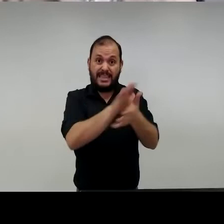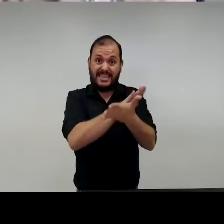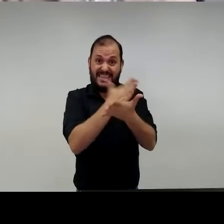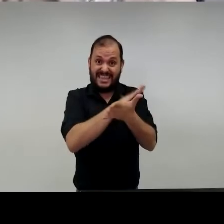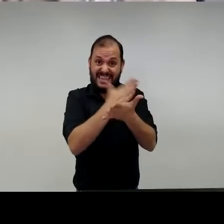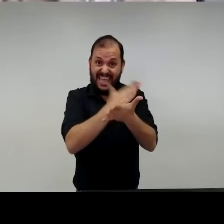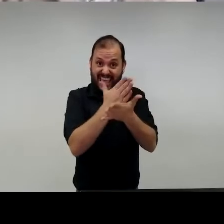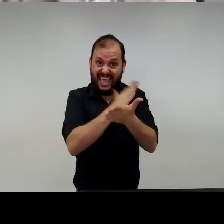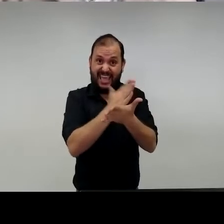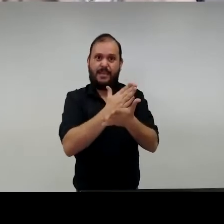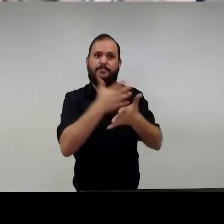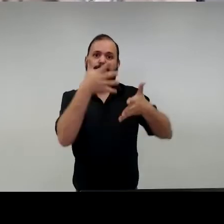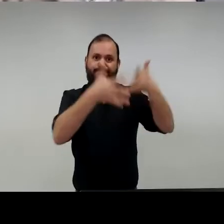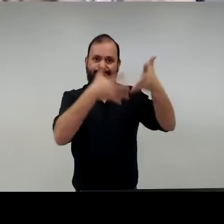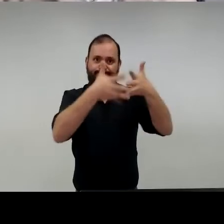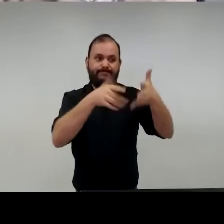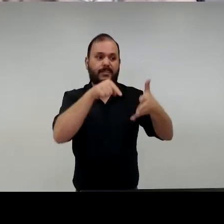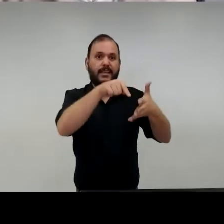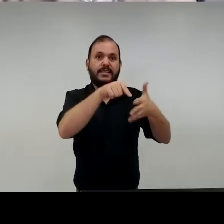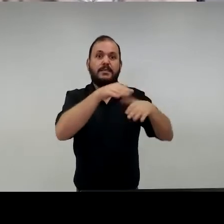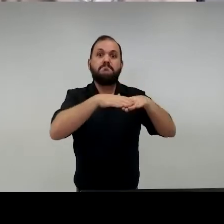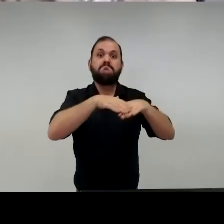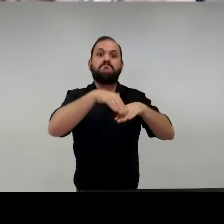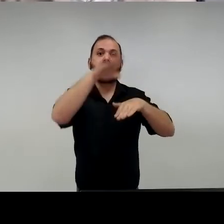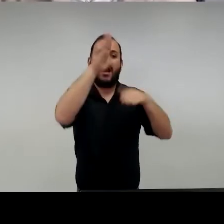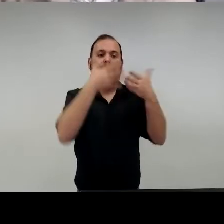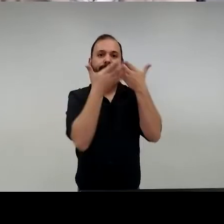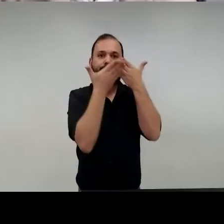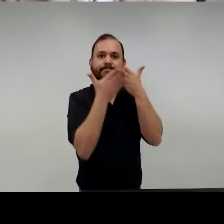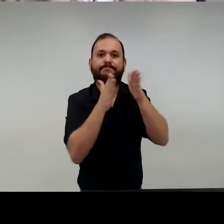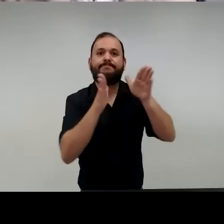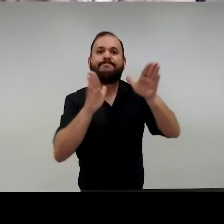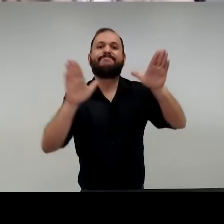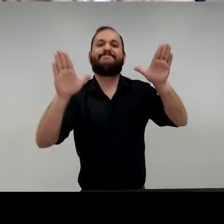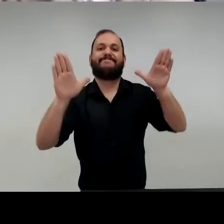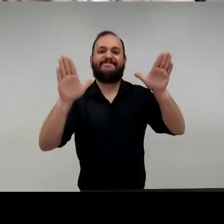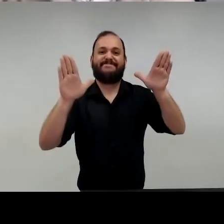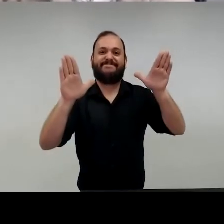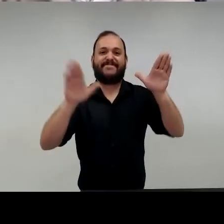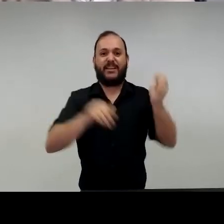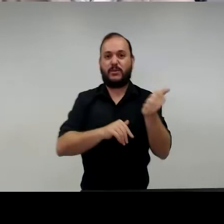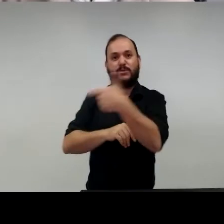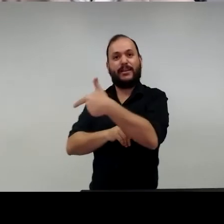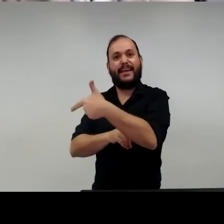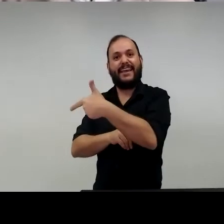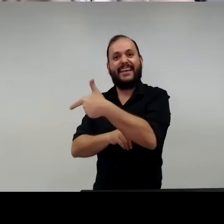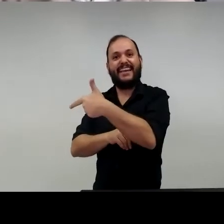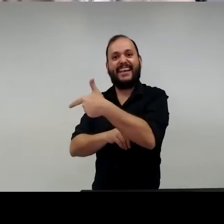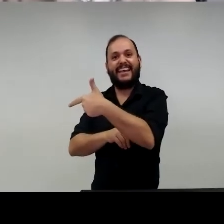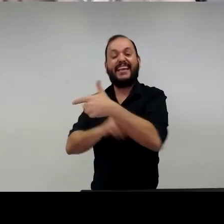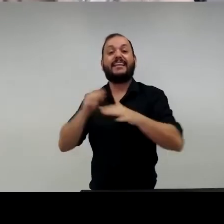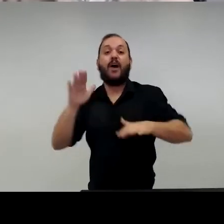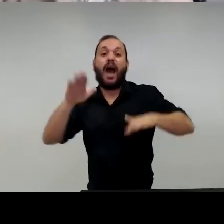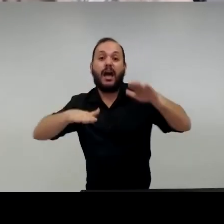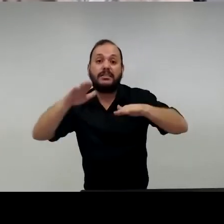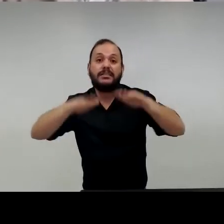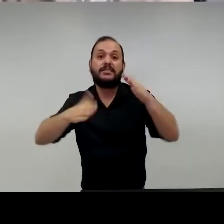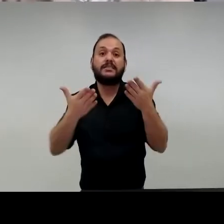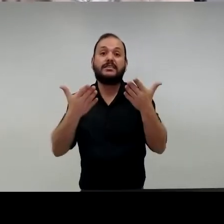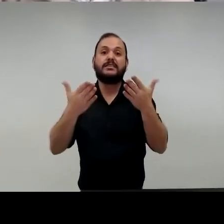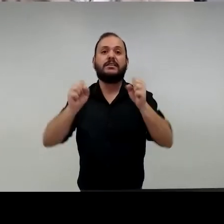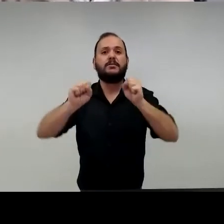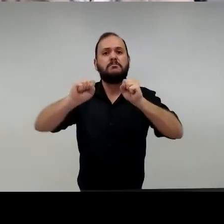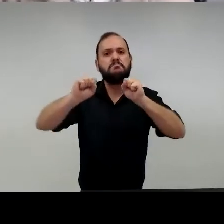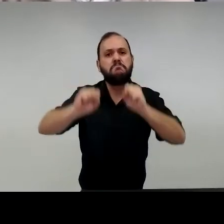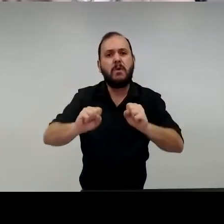spectrum than conference interpreters. Sometimes with similar requirements as